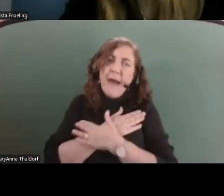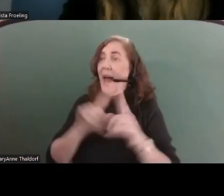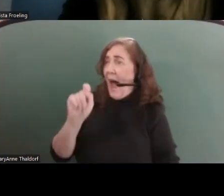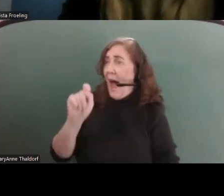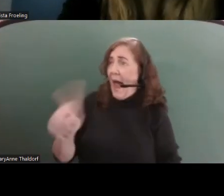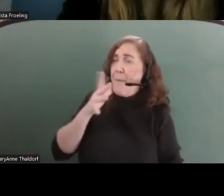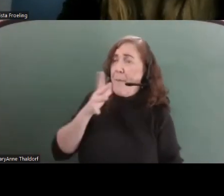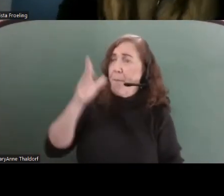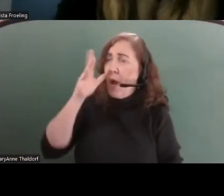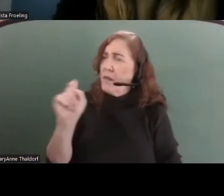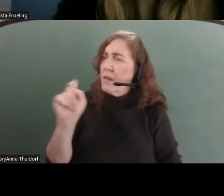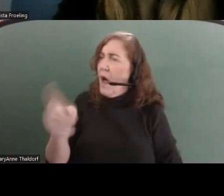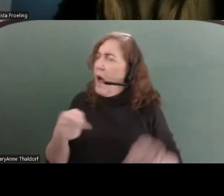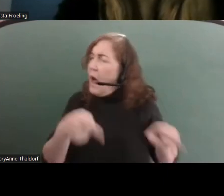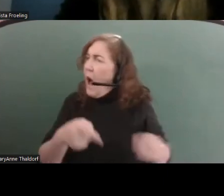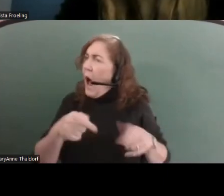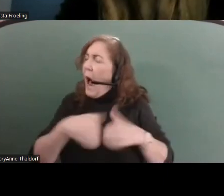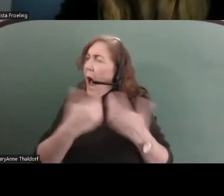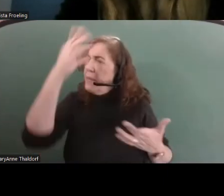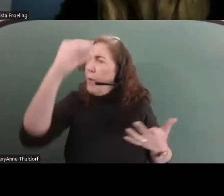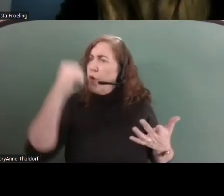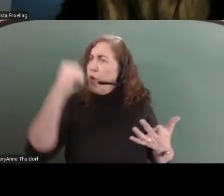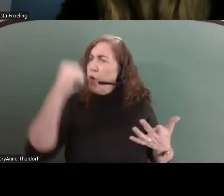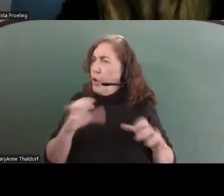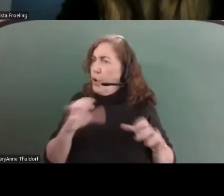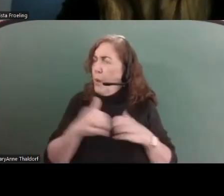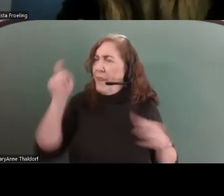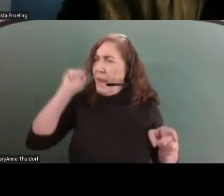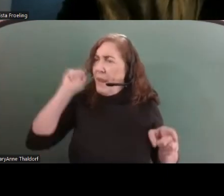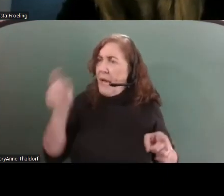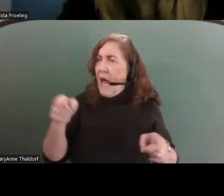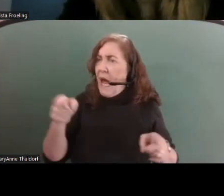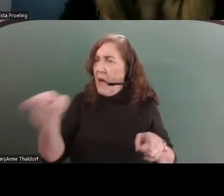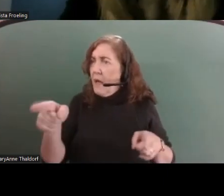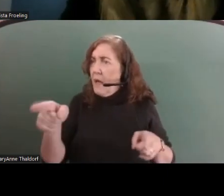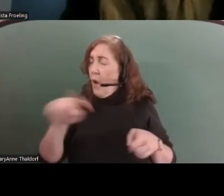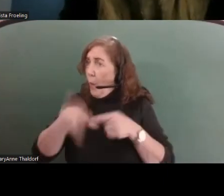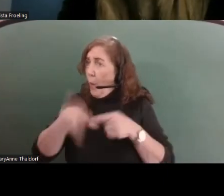say, when they get home from school, do they just want to take a nap?